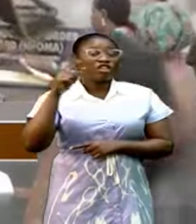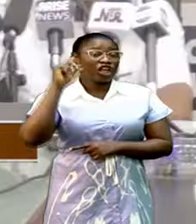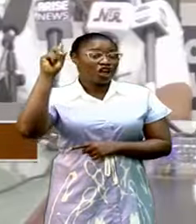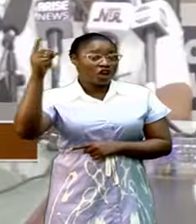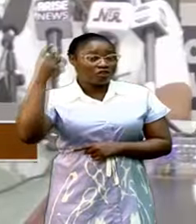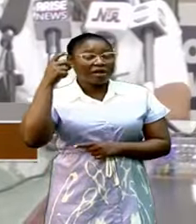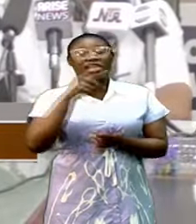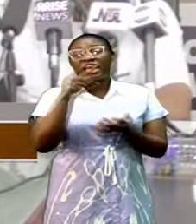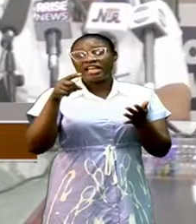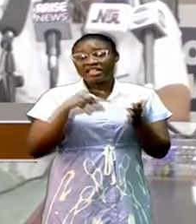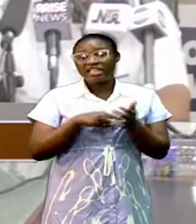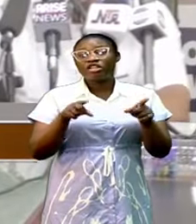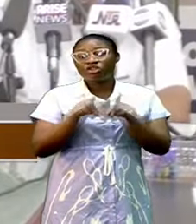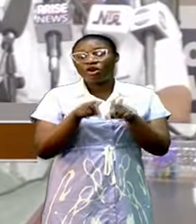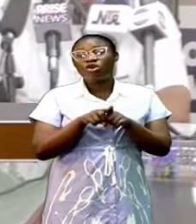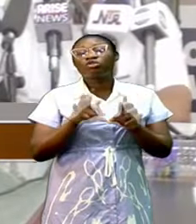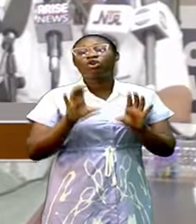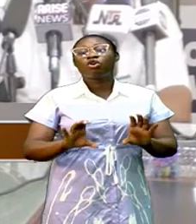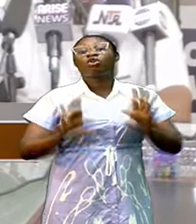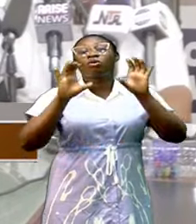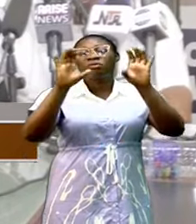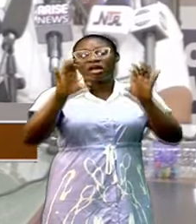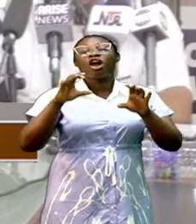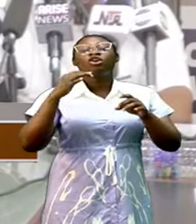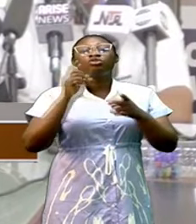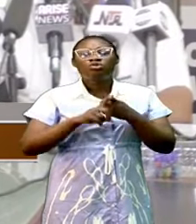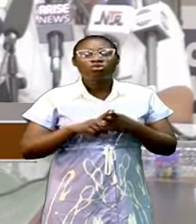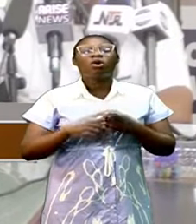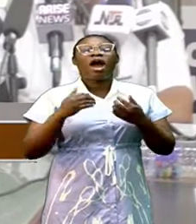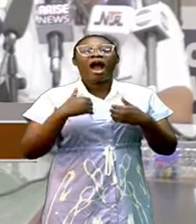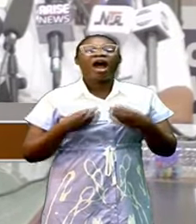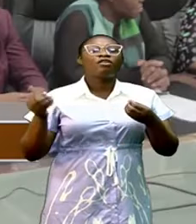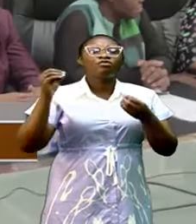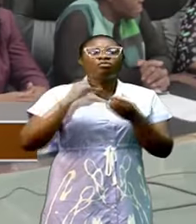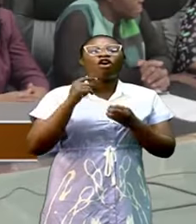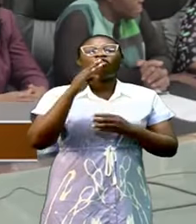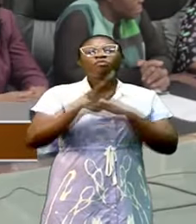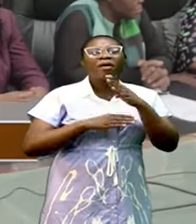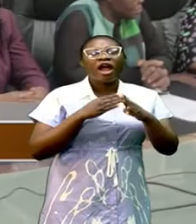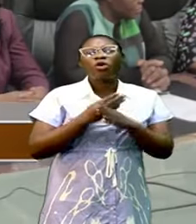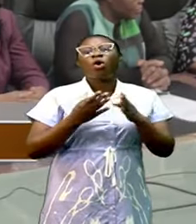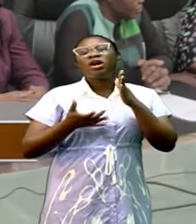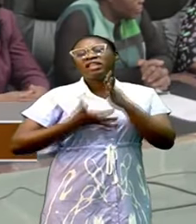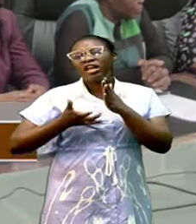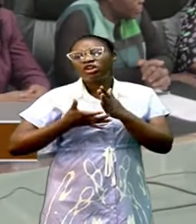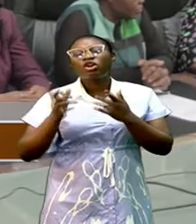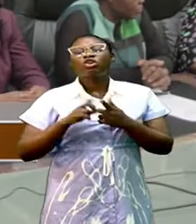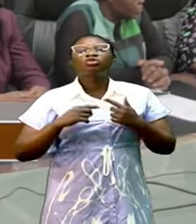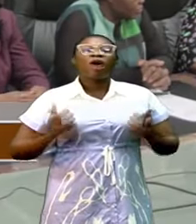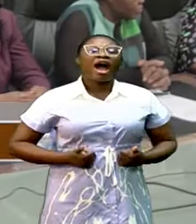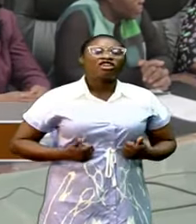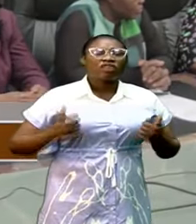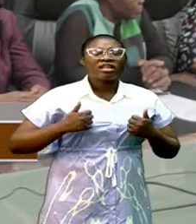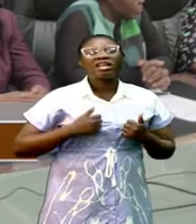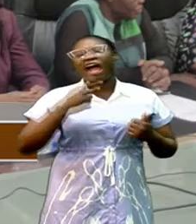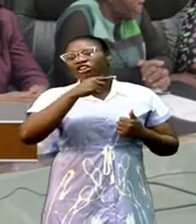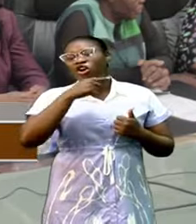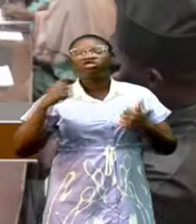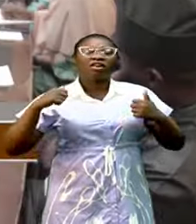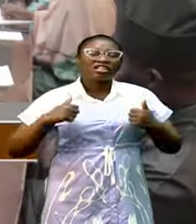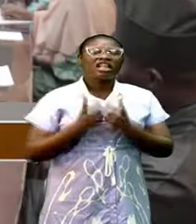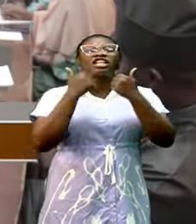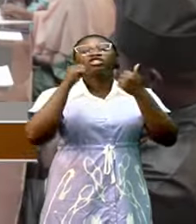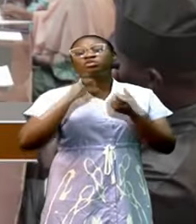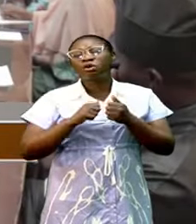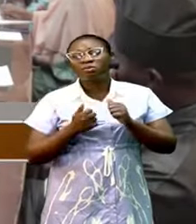this exemplifies the commitment to harnessing the power of biotechnology to addressing agricultural challenges, enhance